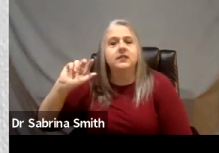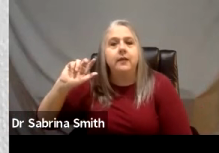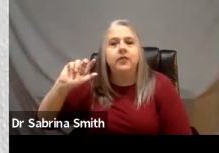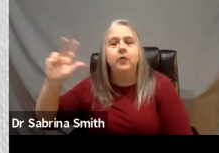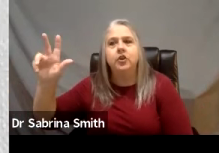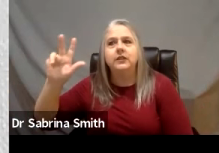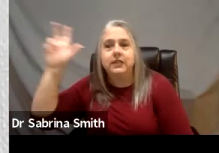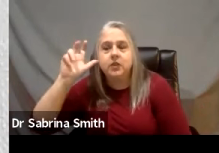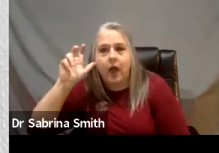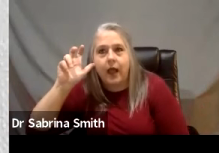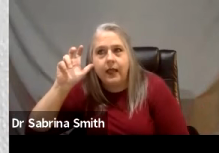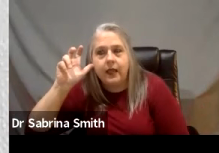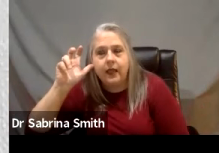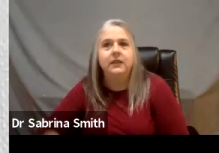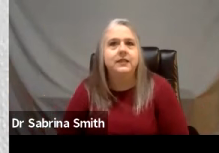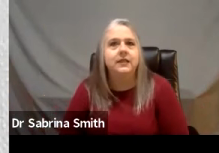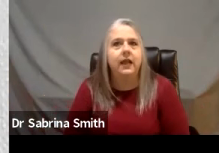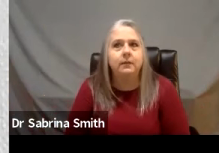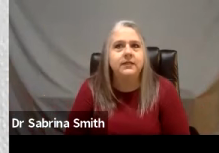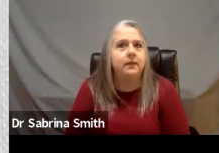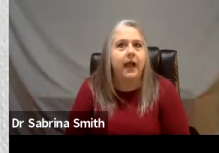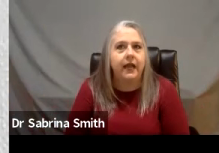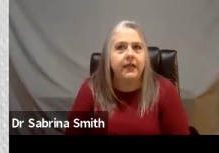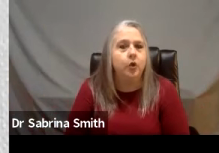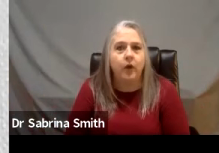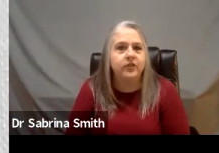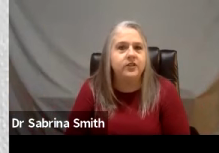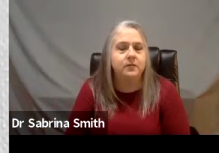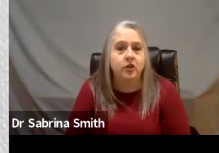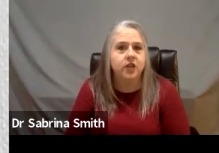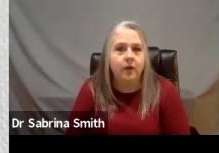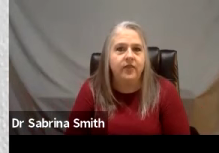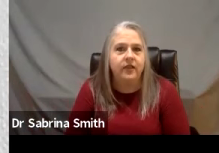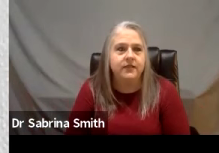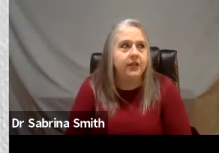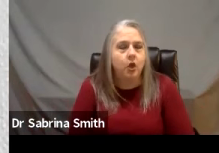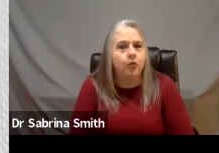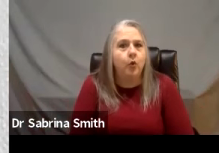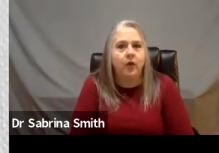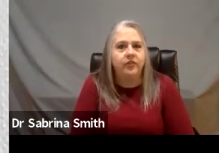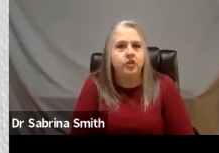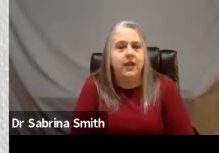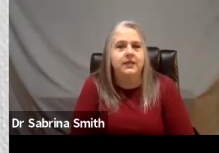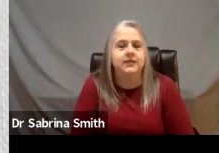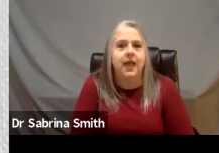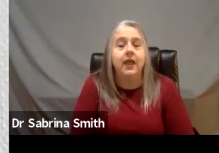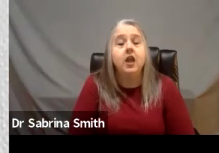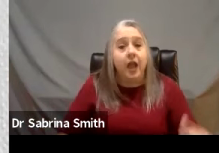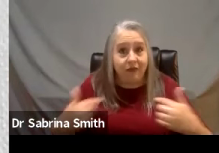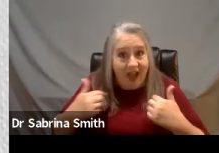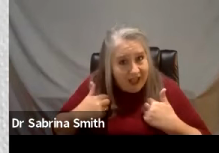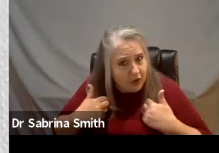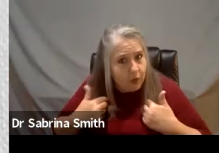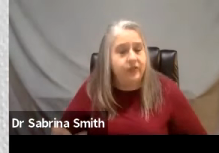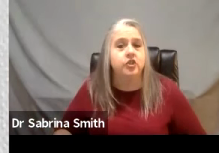it's the same thing when you're listening. So I am listening, and I'm listening. I'm like, I don't know where the speaker's going with this. I don't know what they're trying to say.